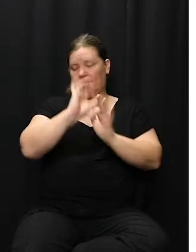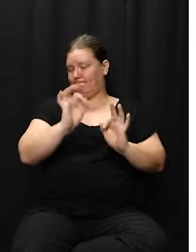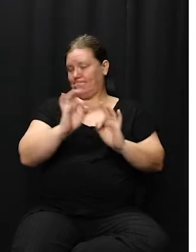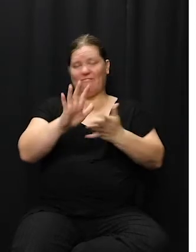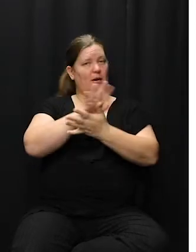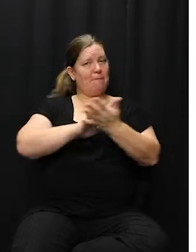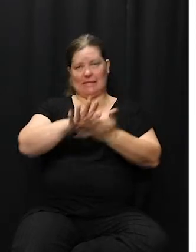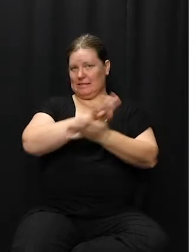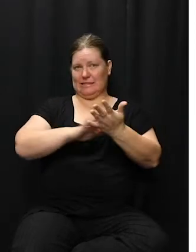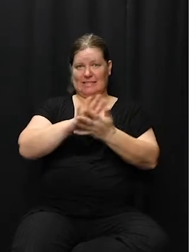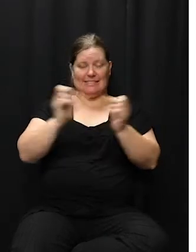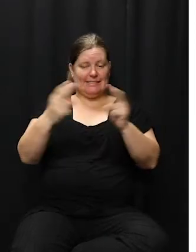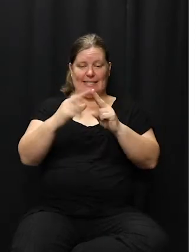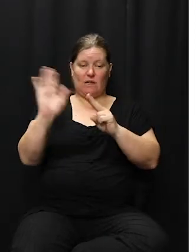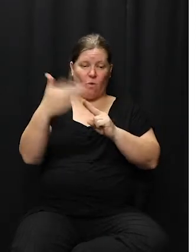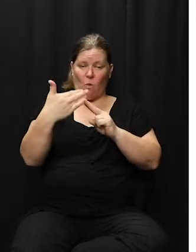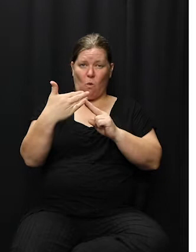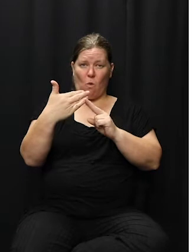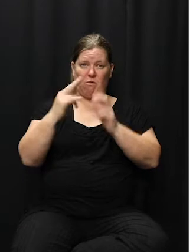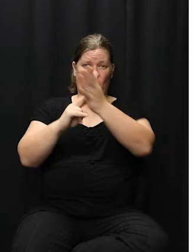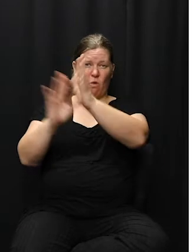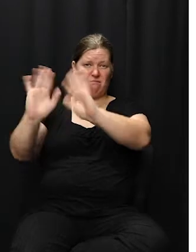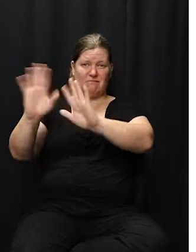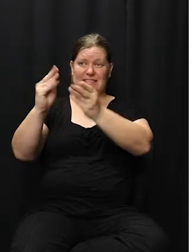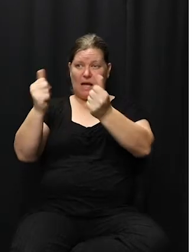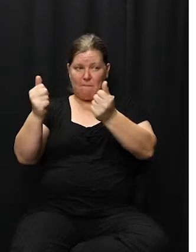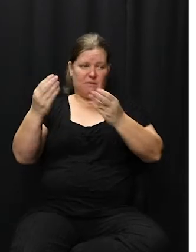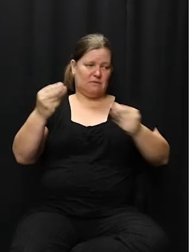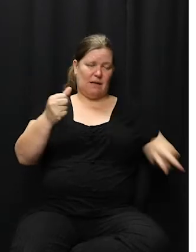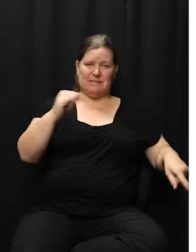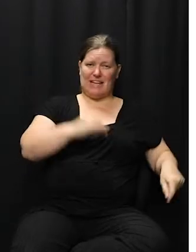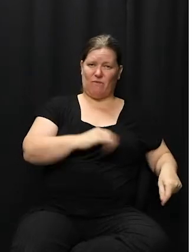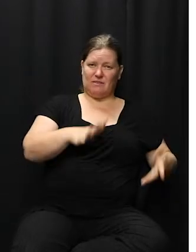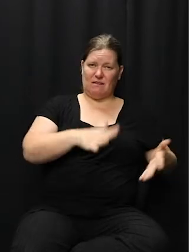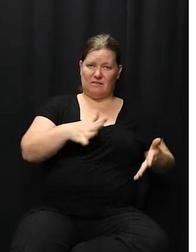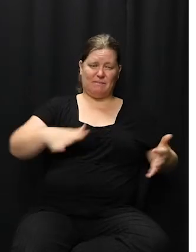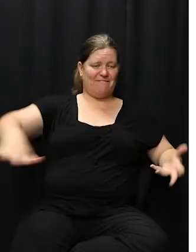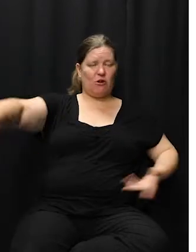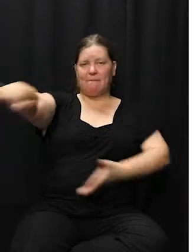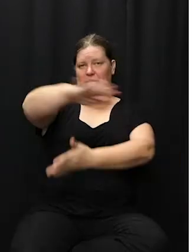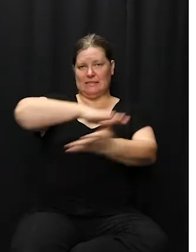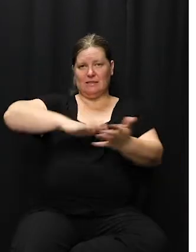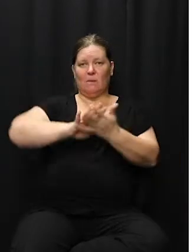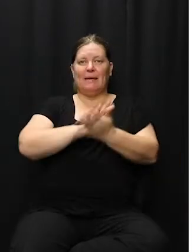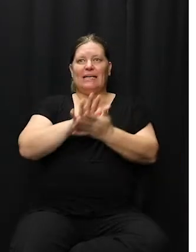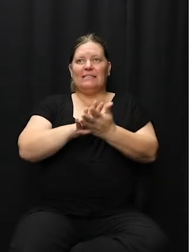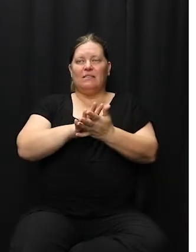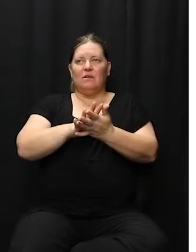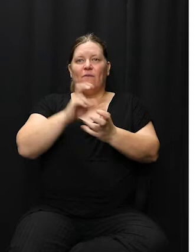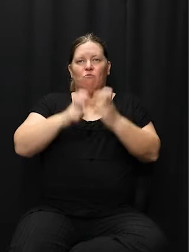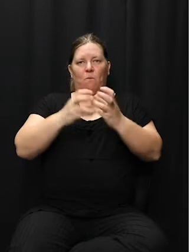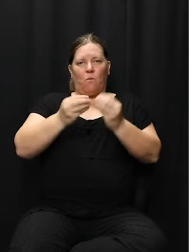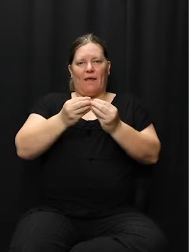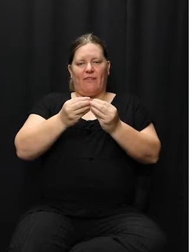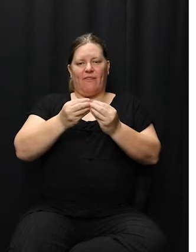mixed these days. Sydney is not all southern or all northern. It's got some signs that were considered southern and some from the north. It's very mixed, and that's a problem